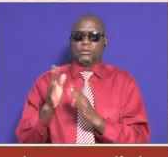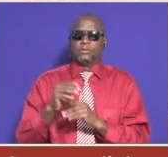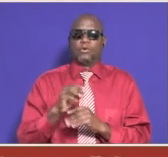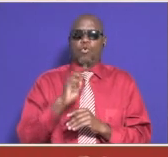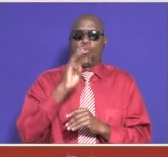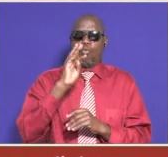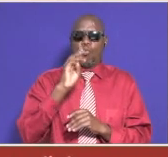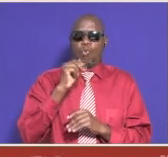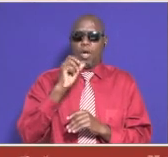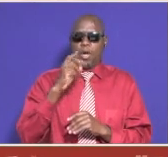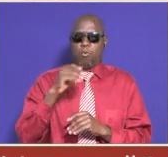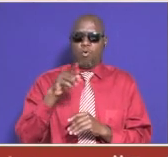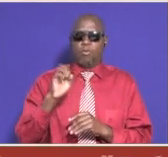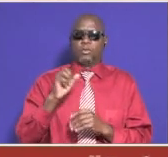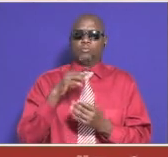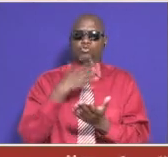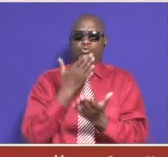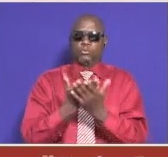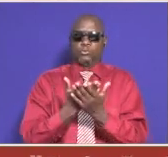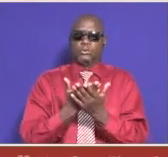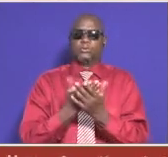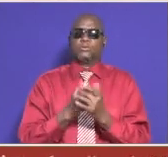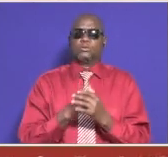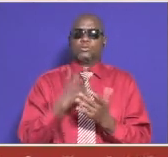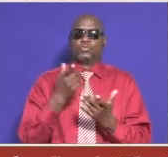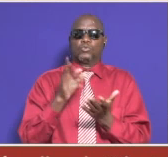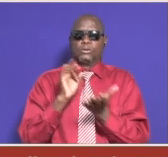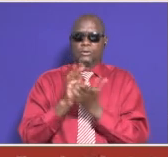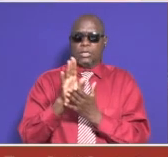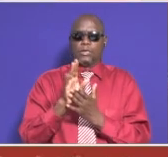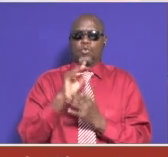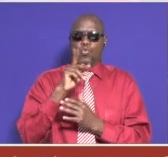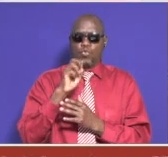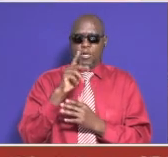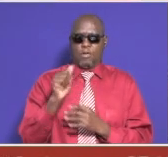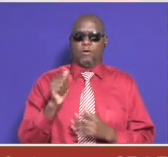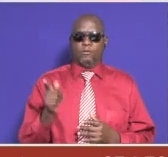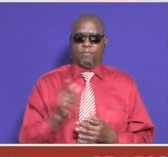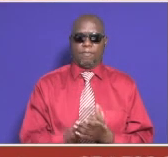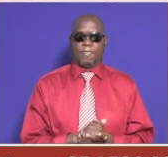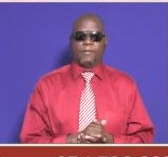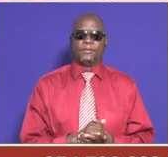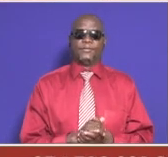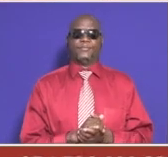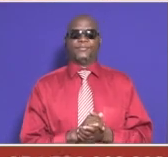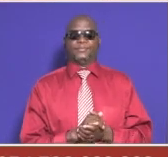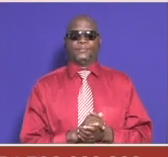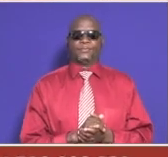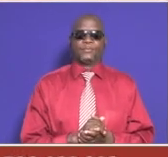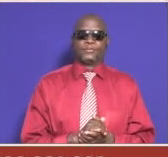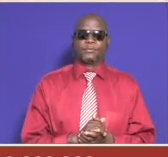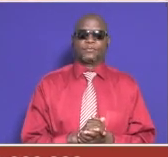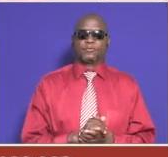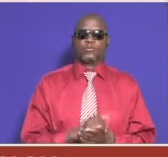Wamatinga supported the proposal to implore the president to sack Kuria from his position. We as a country would stand up and